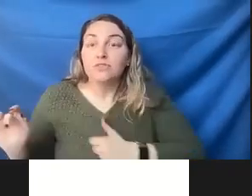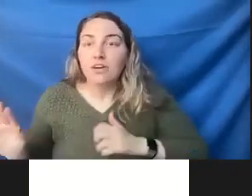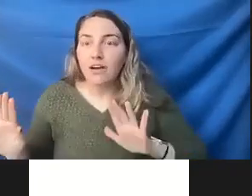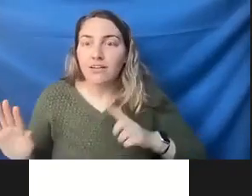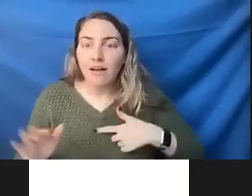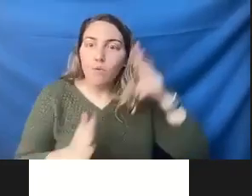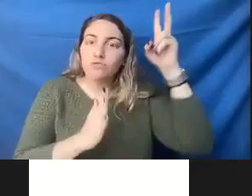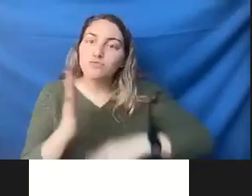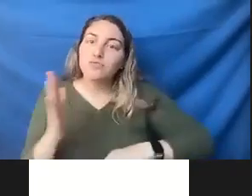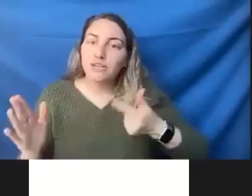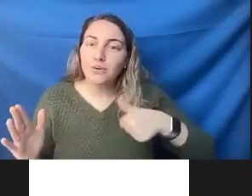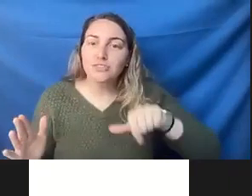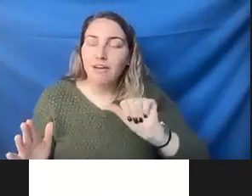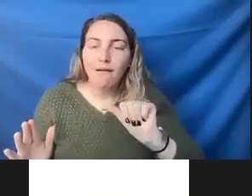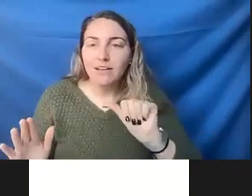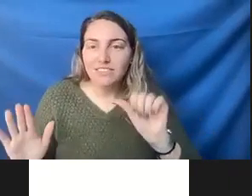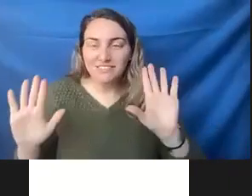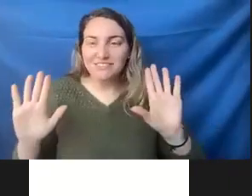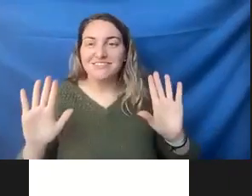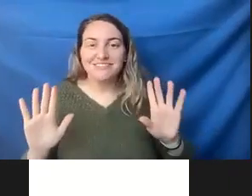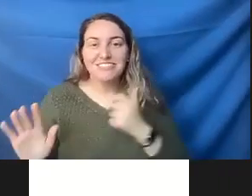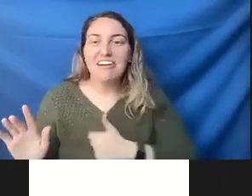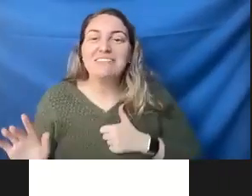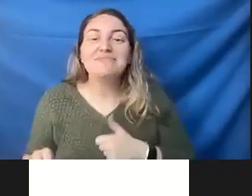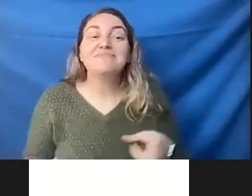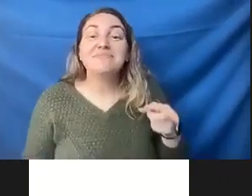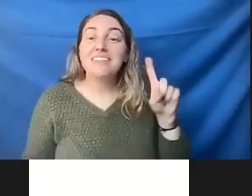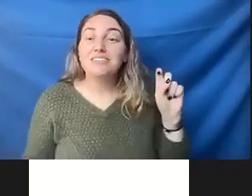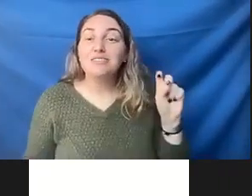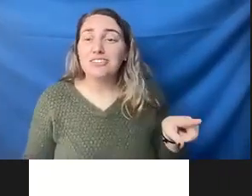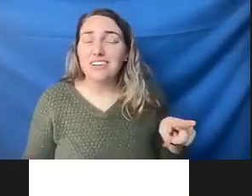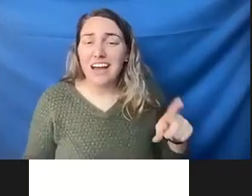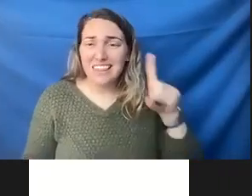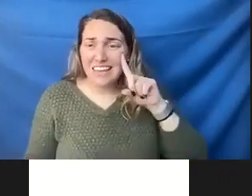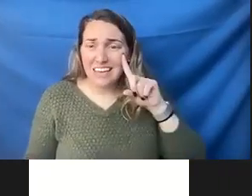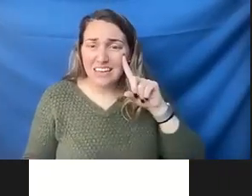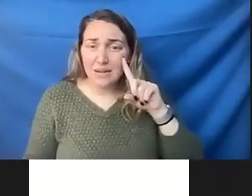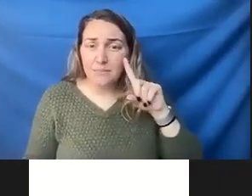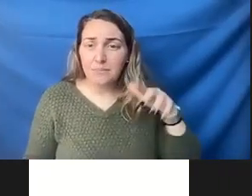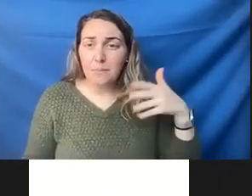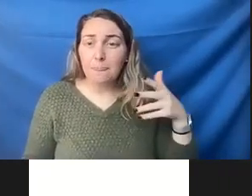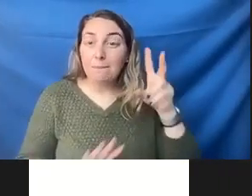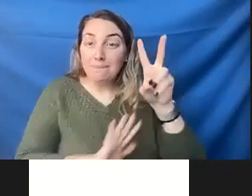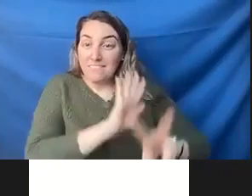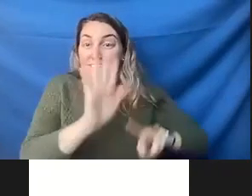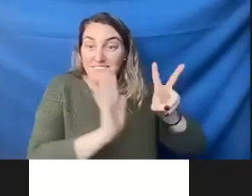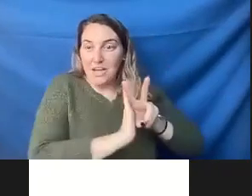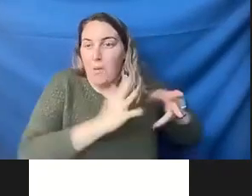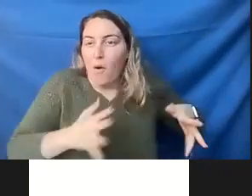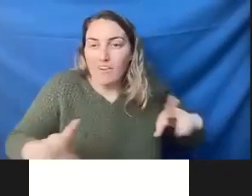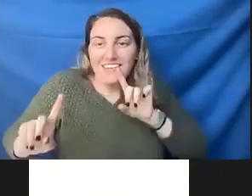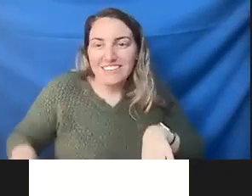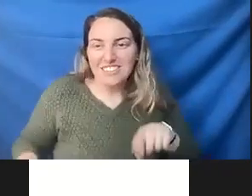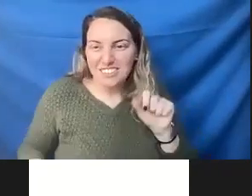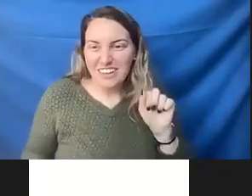was showing her video. But I actually think that this question was addressed by the video that